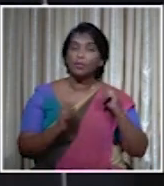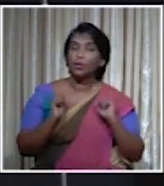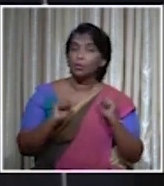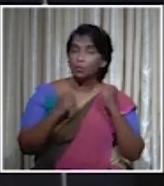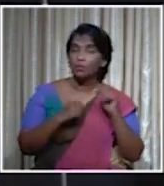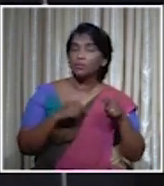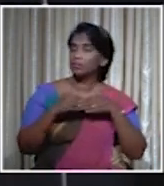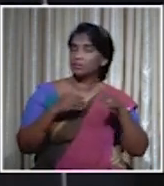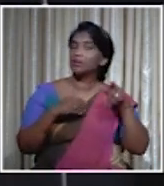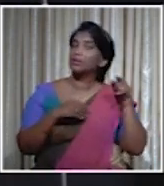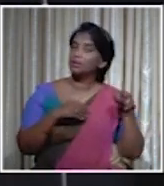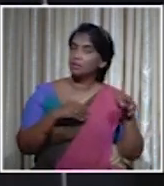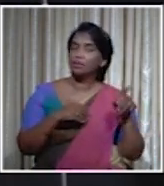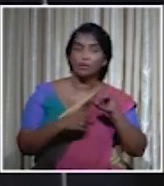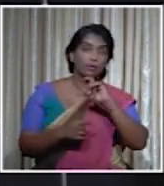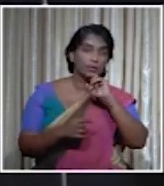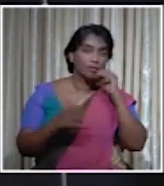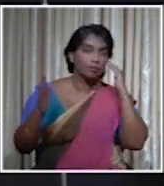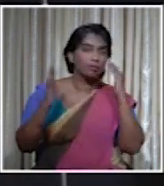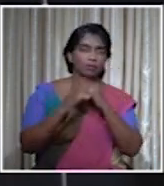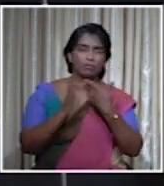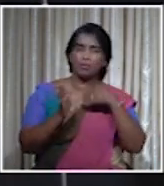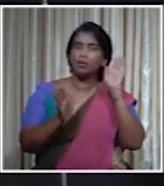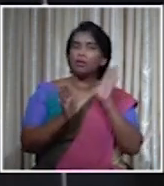are some politically interested parties. Rather than